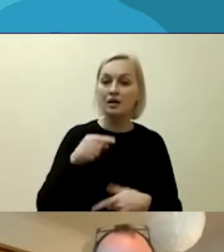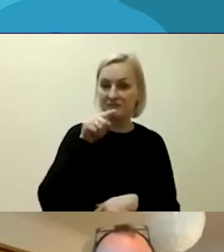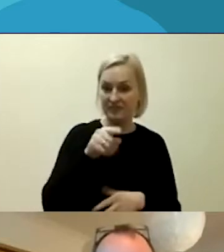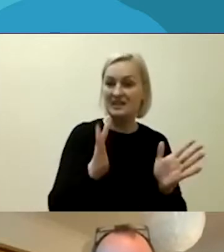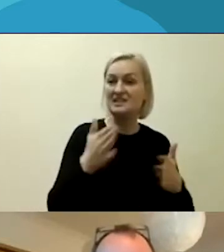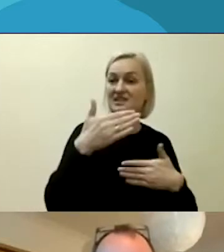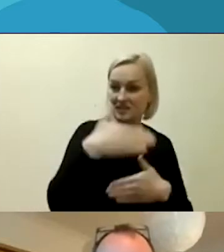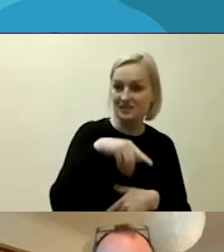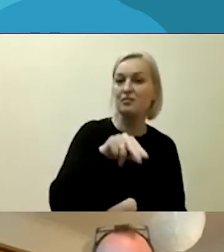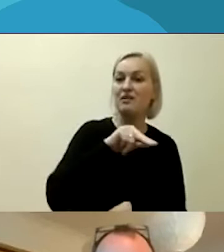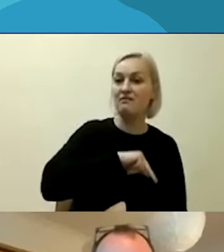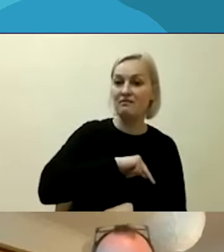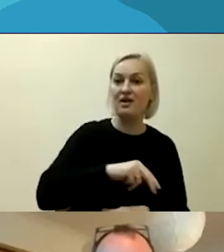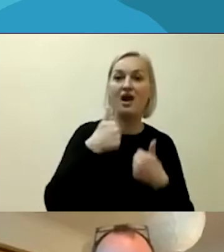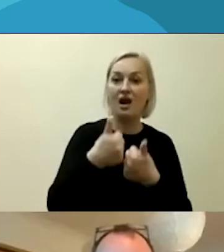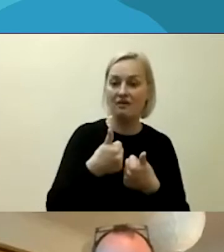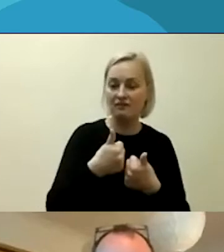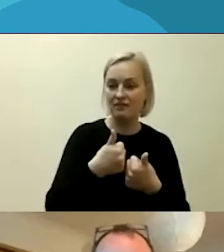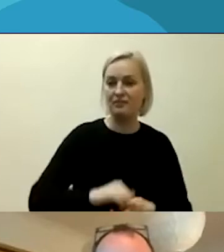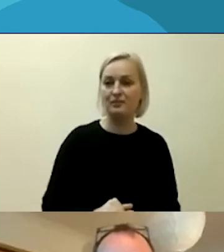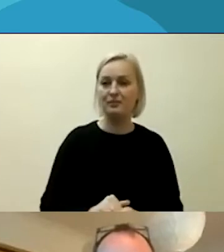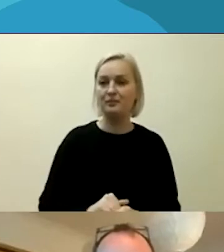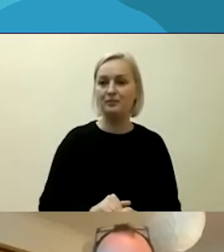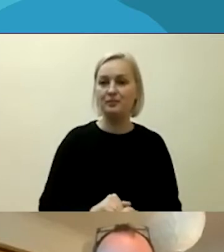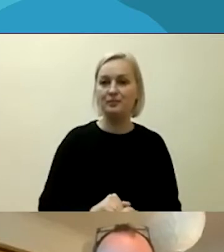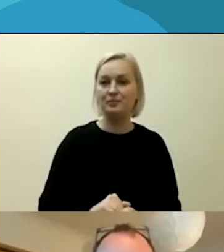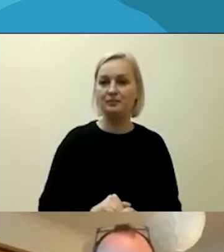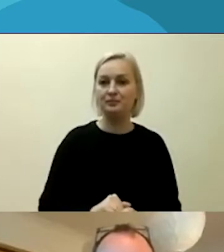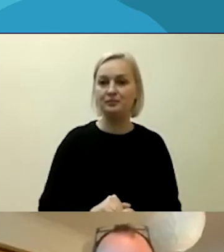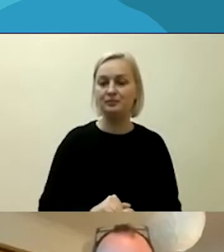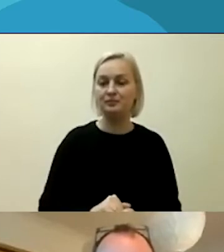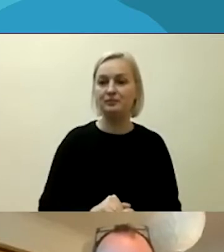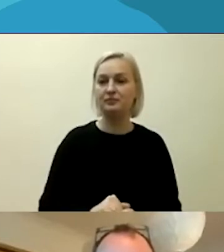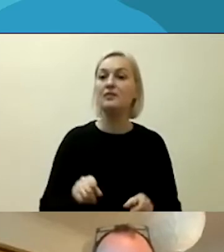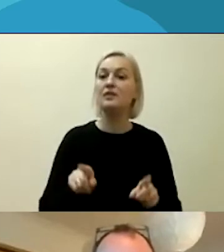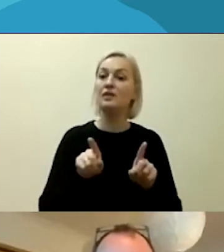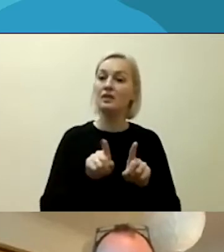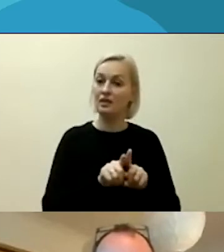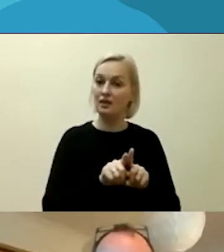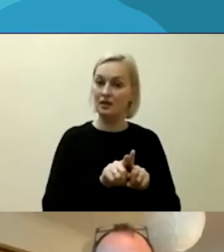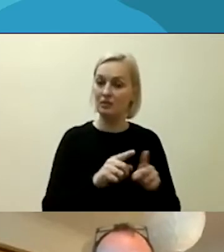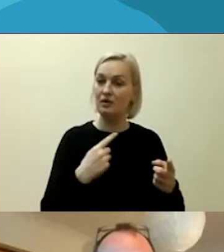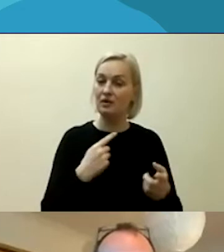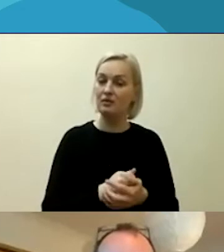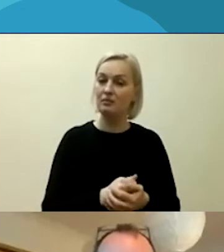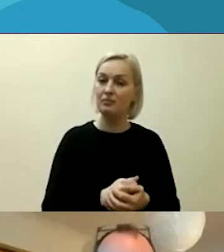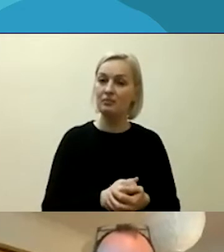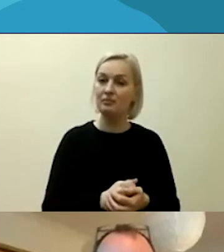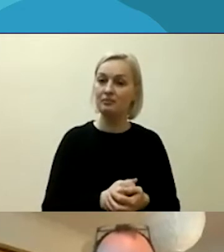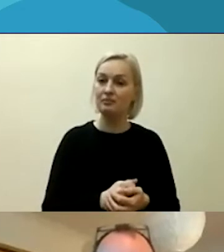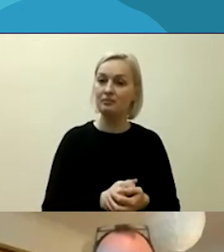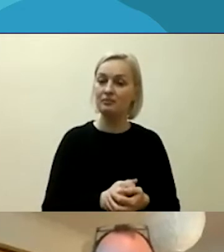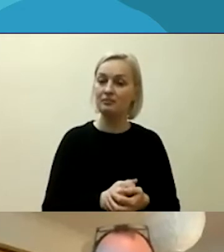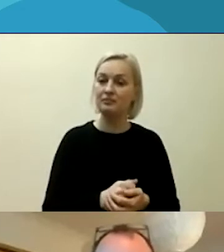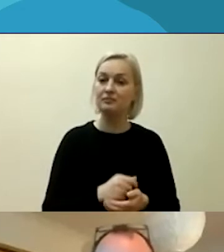as an advocacy tool and for contributing to the conversation about racism, racist discrimination, hate crime, and hate crime more